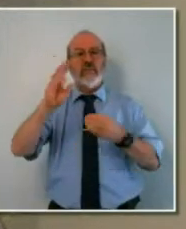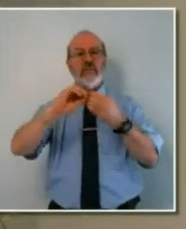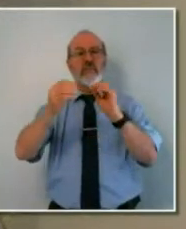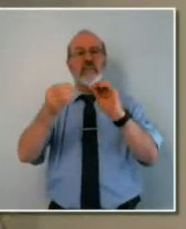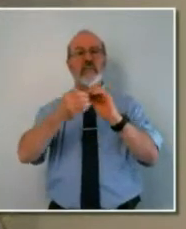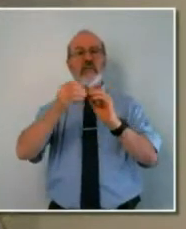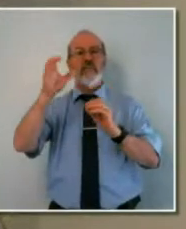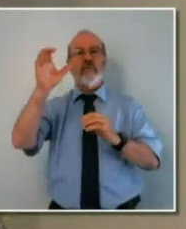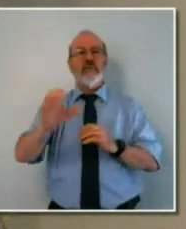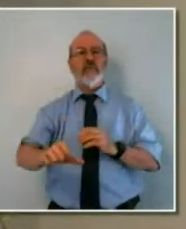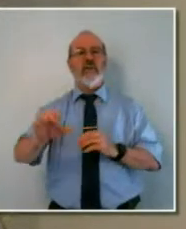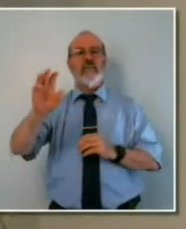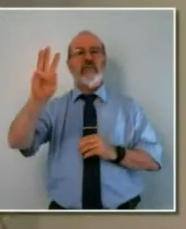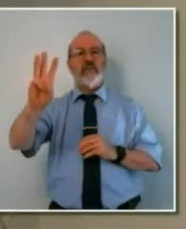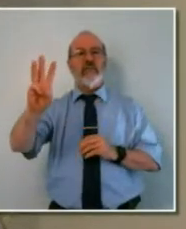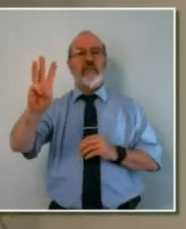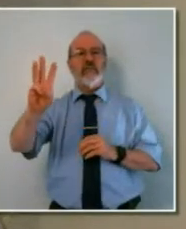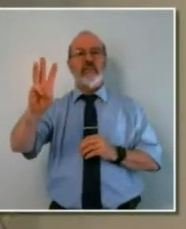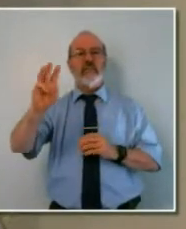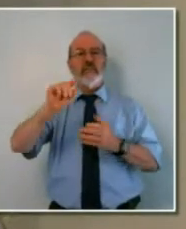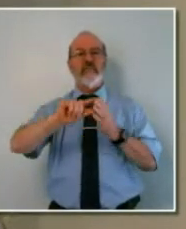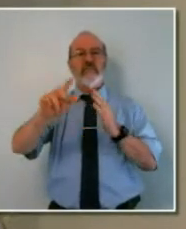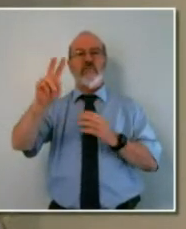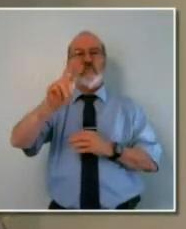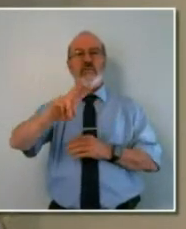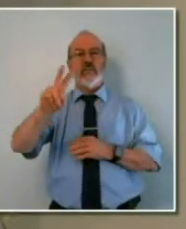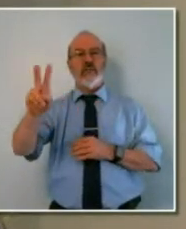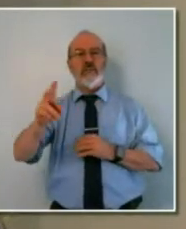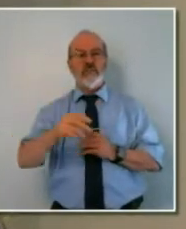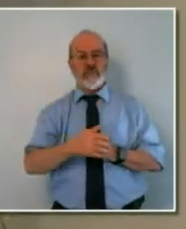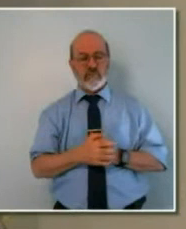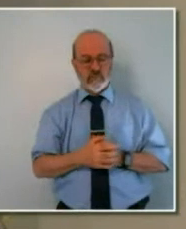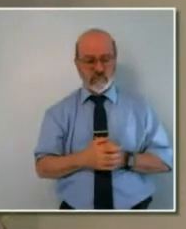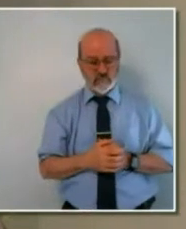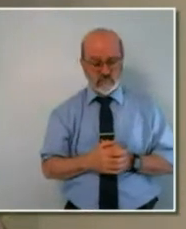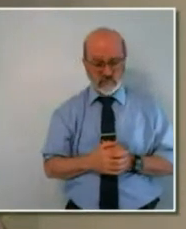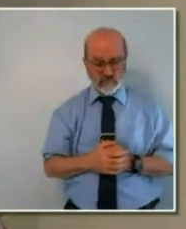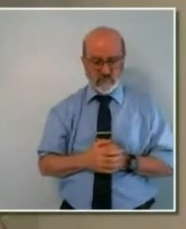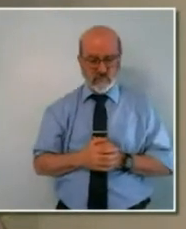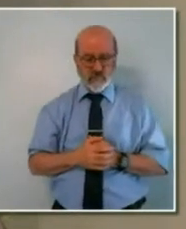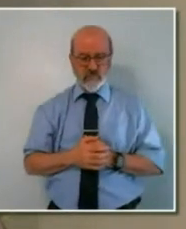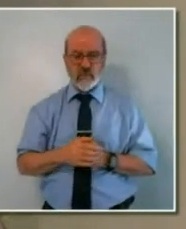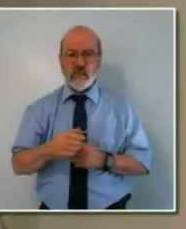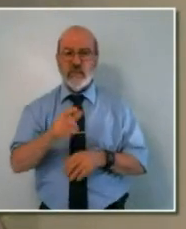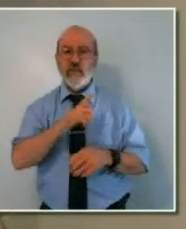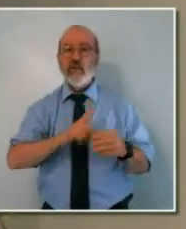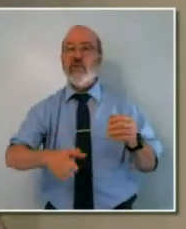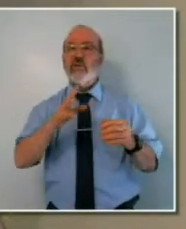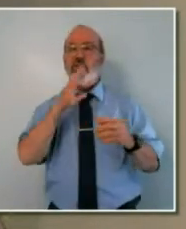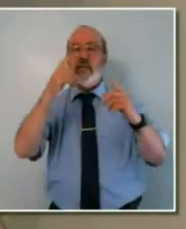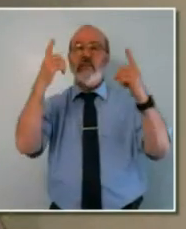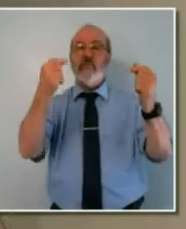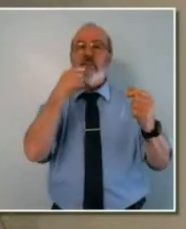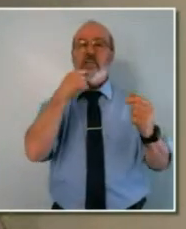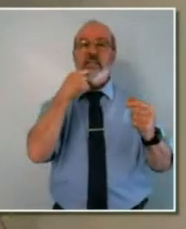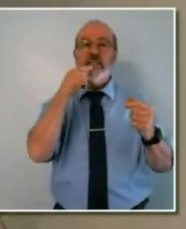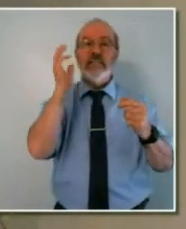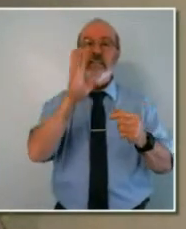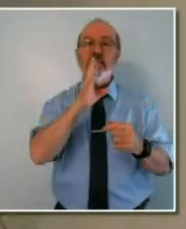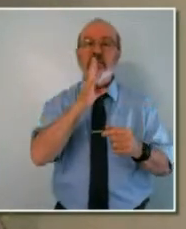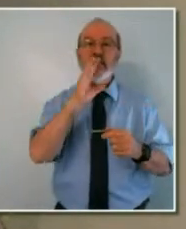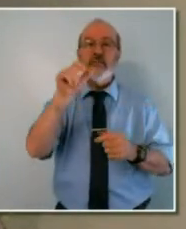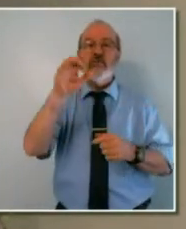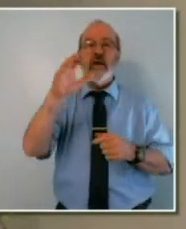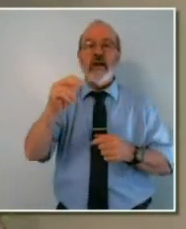and chapter number 6 and verse 22. And the Lord spake unto Moses, saying, speak unto Aaron and his